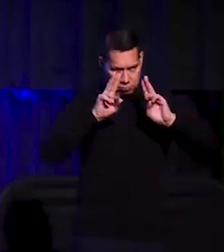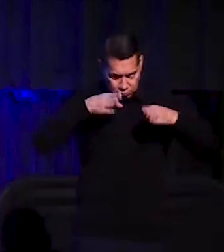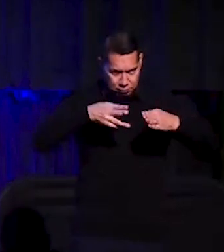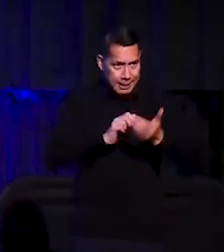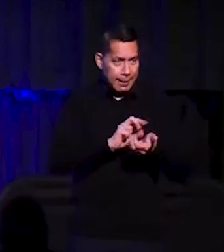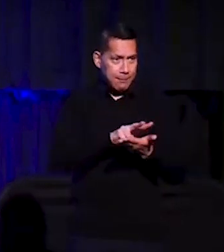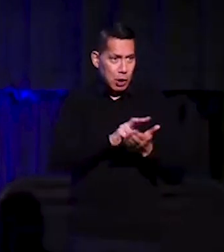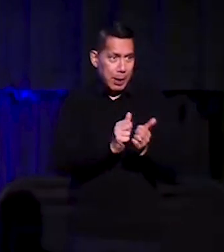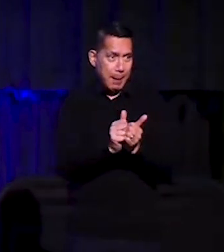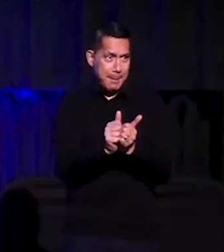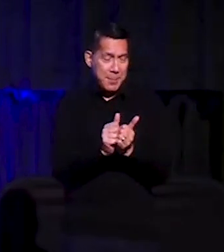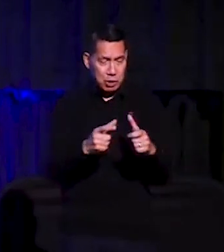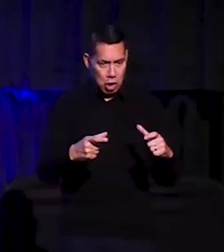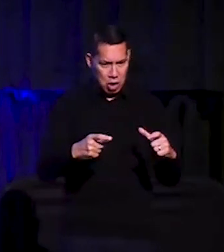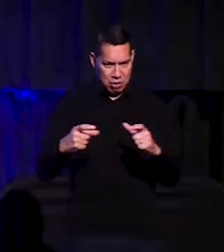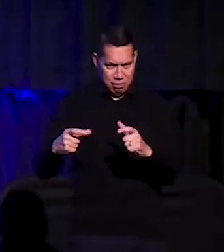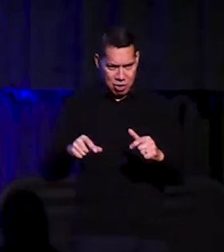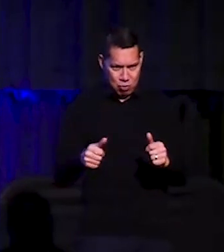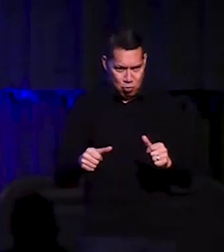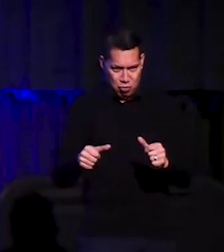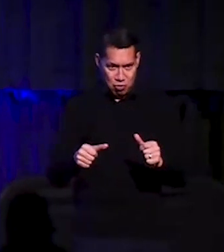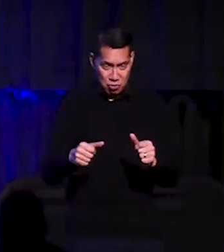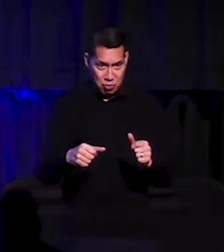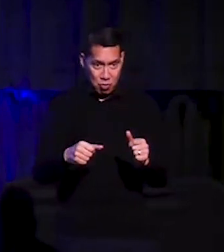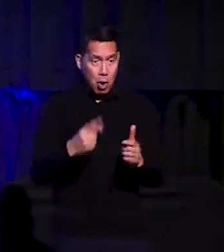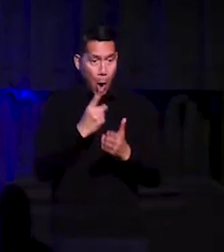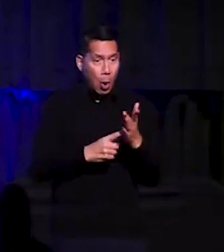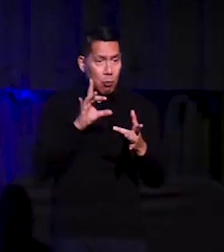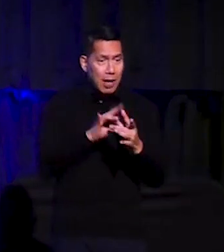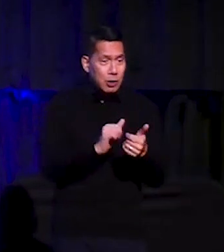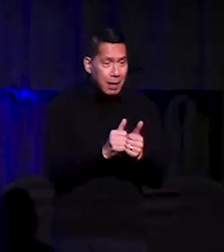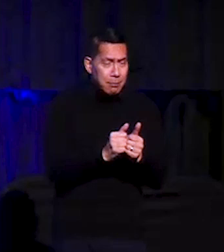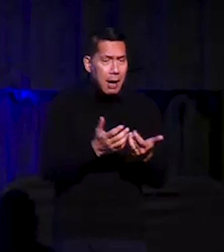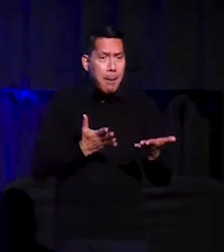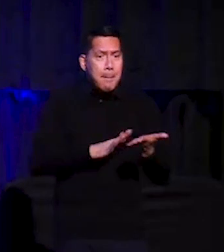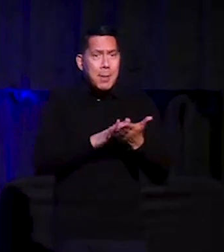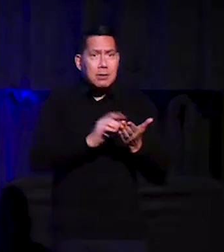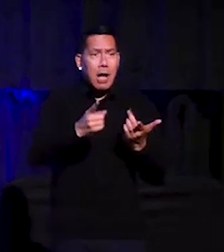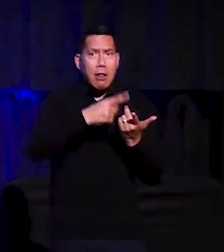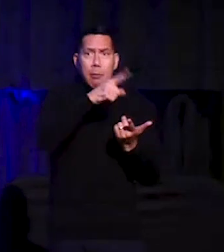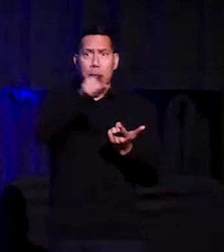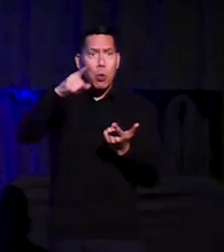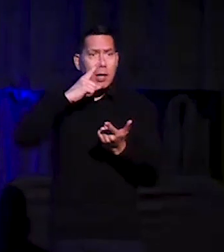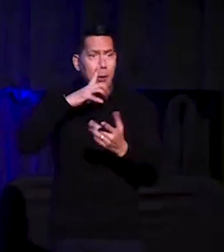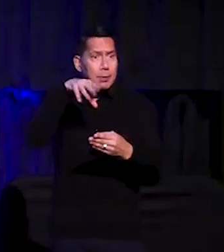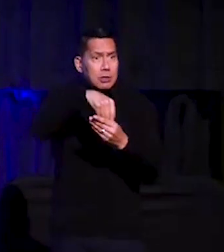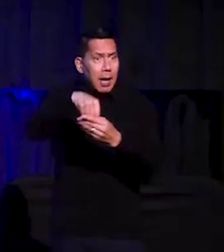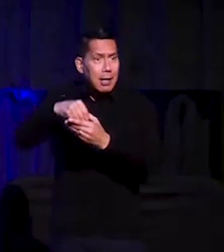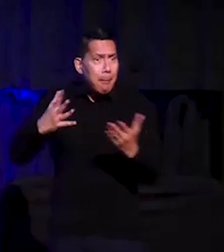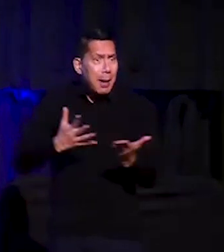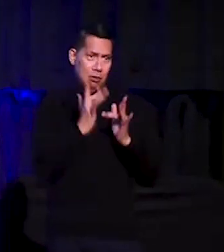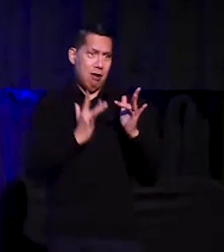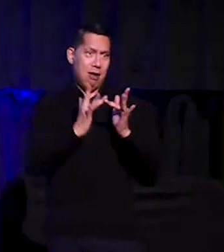these controllers wasn't there just to unlock games, but it allows people that they can participate, play, and feel